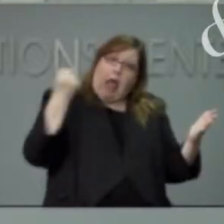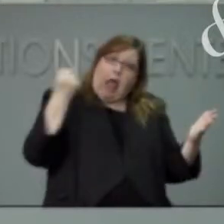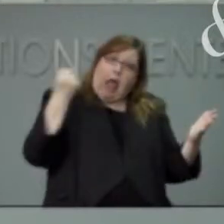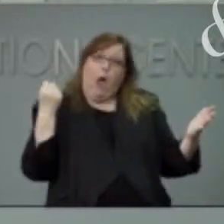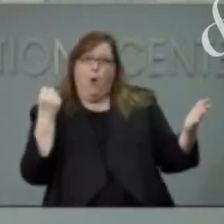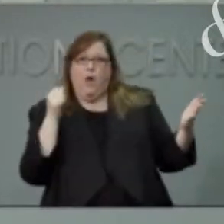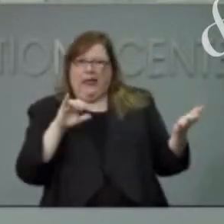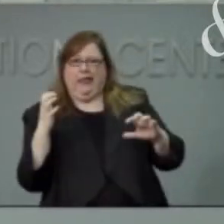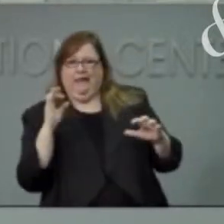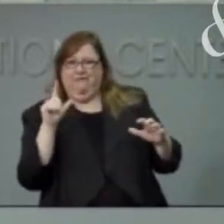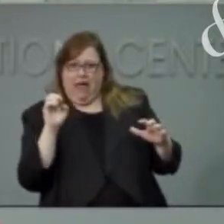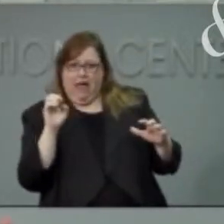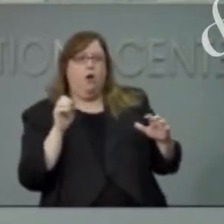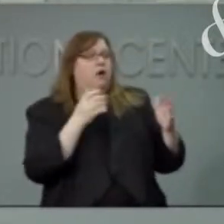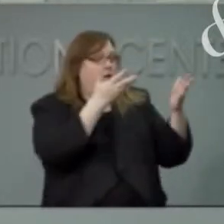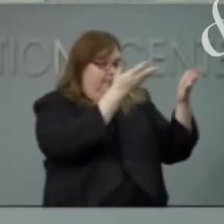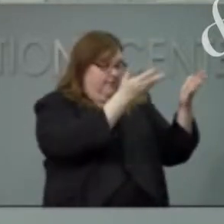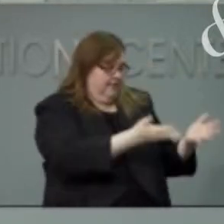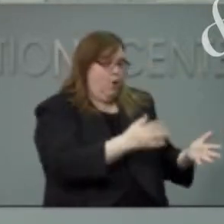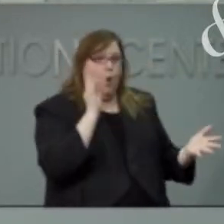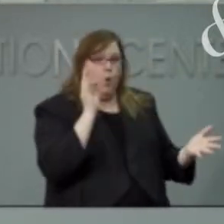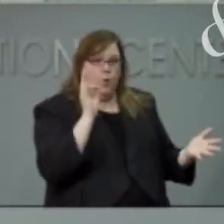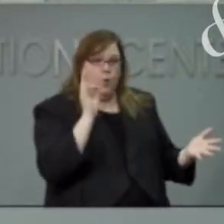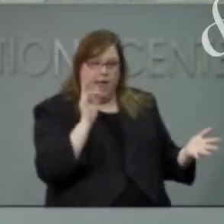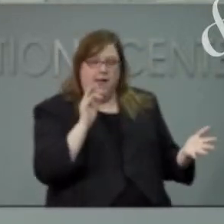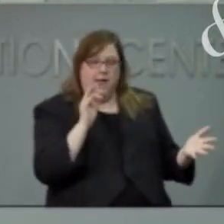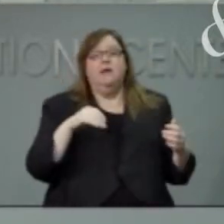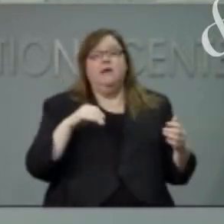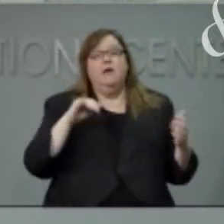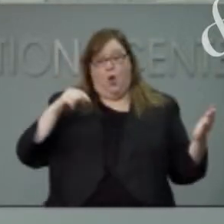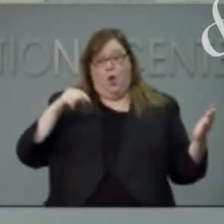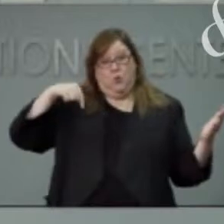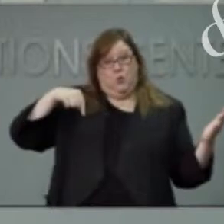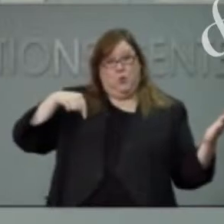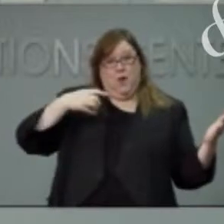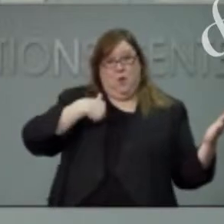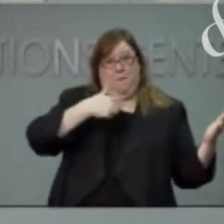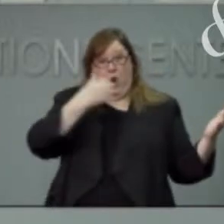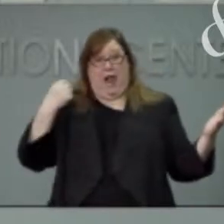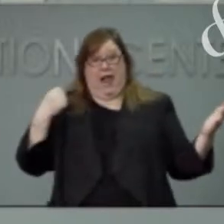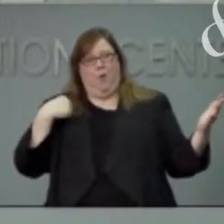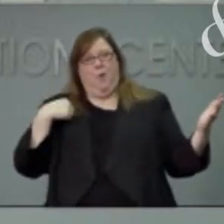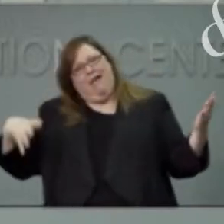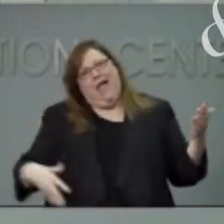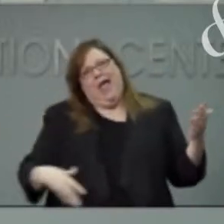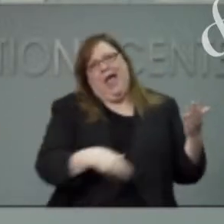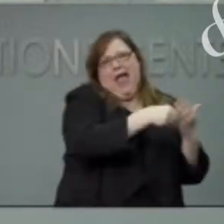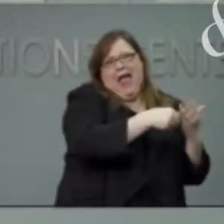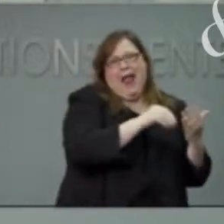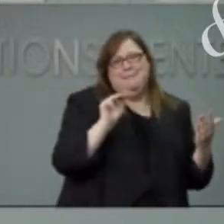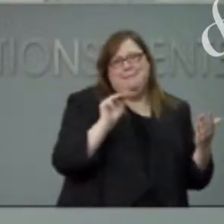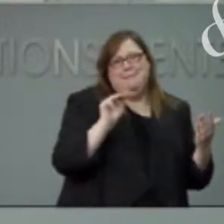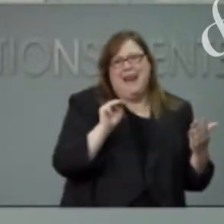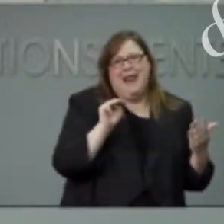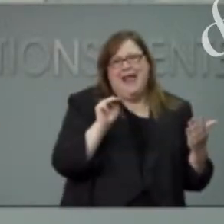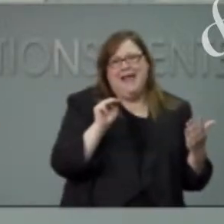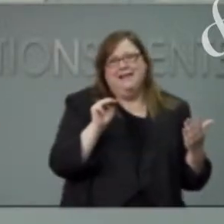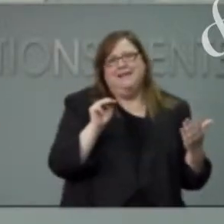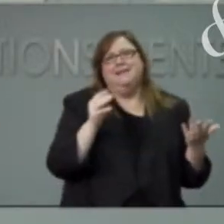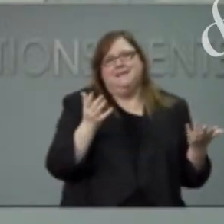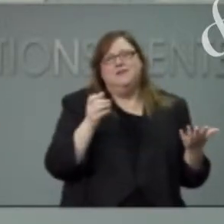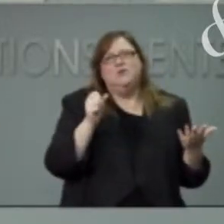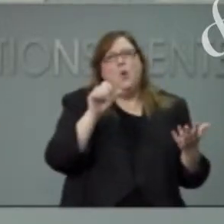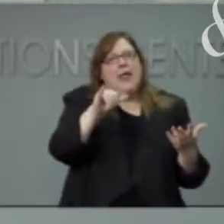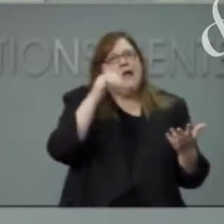Sunday, we did report those additional cases in our Monday case count. I think it's why we don't look at any one day